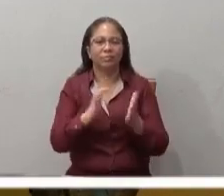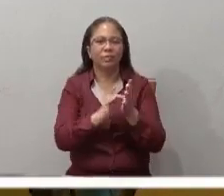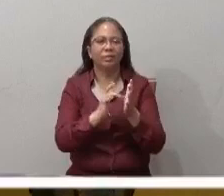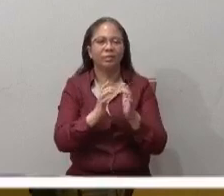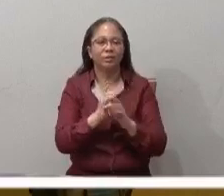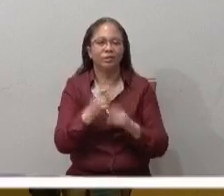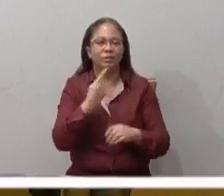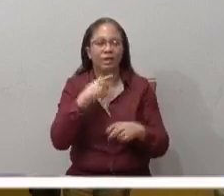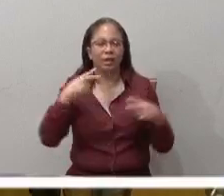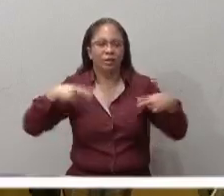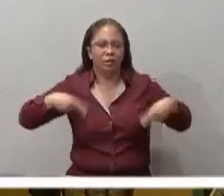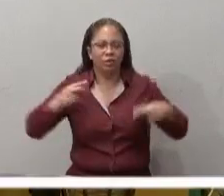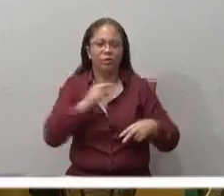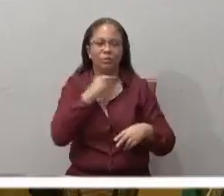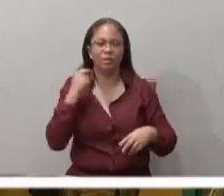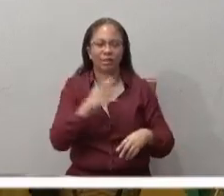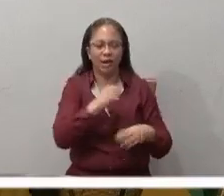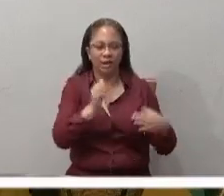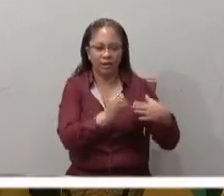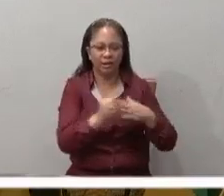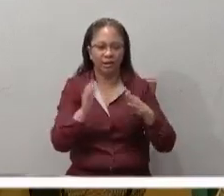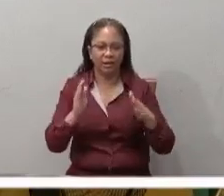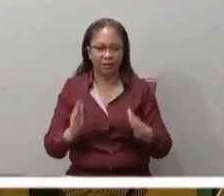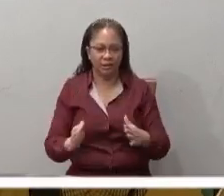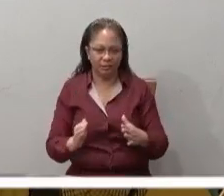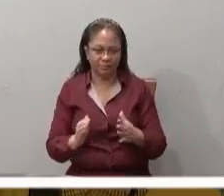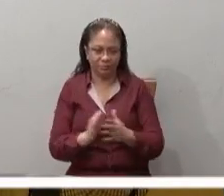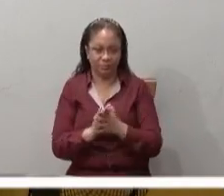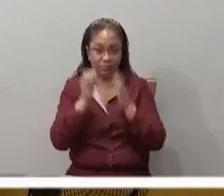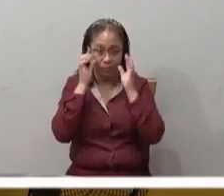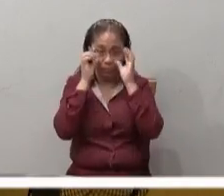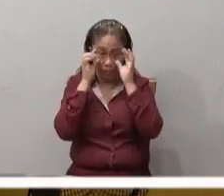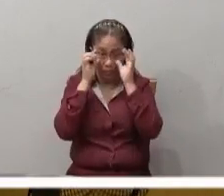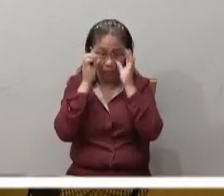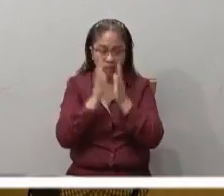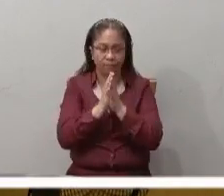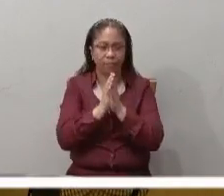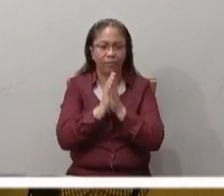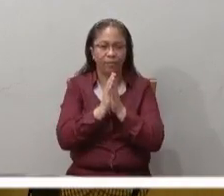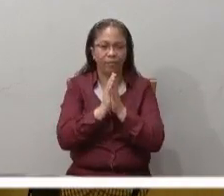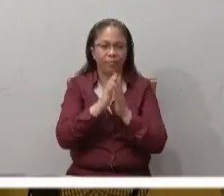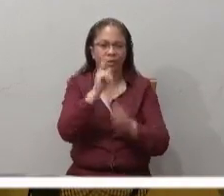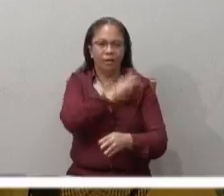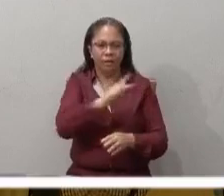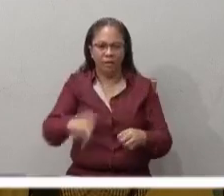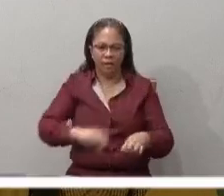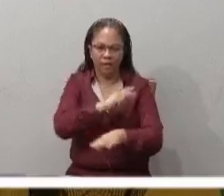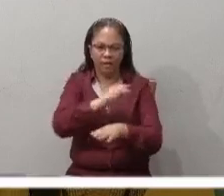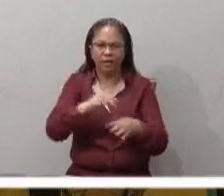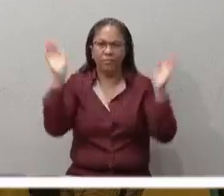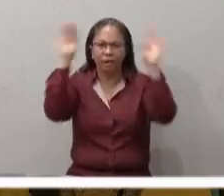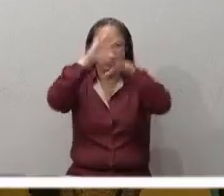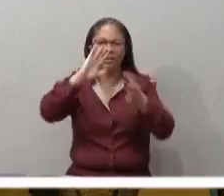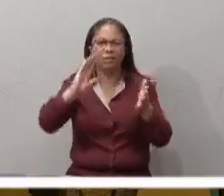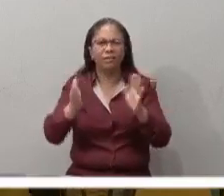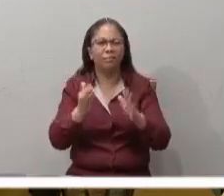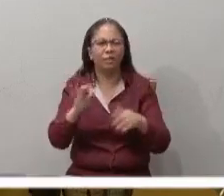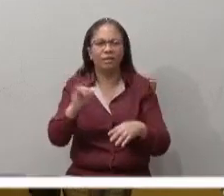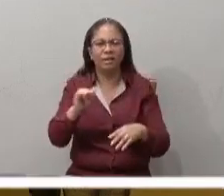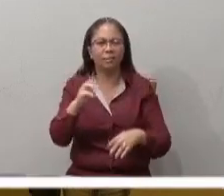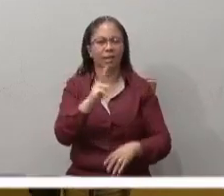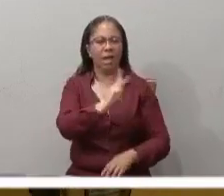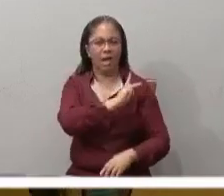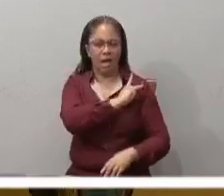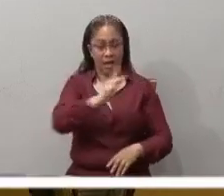Jesus said to the chief priests and elders of the people, "The kingdom of heaven may be compared to a